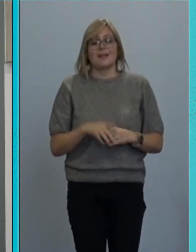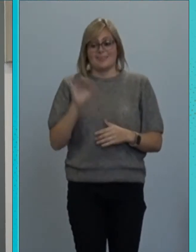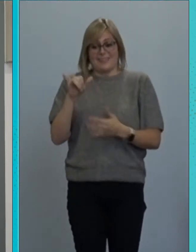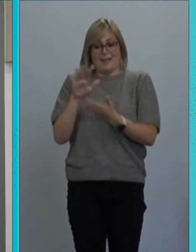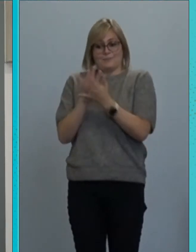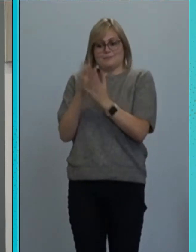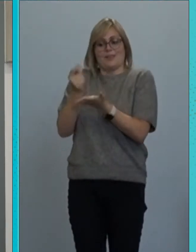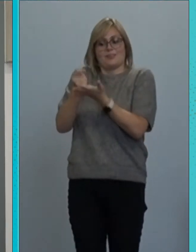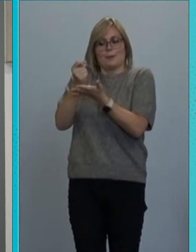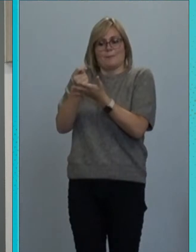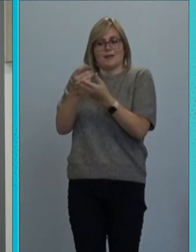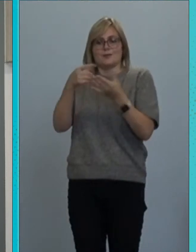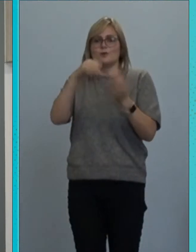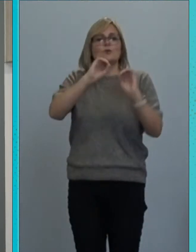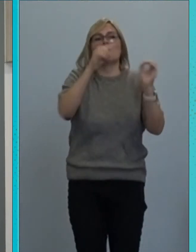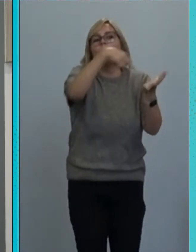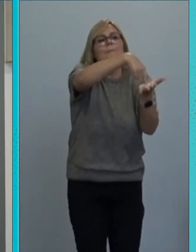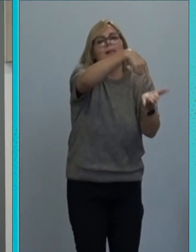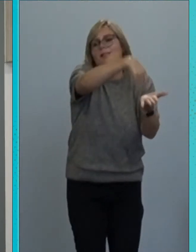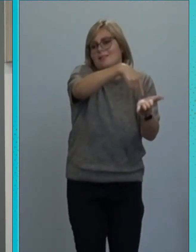bill at the end of the month.